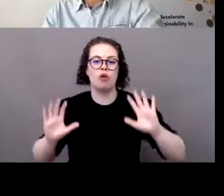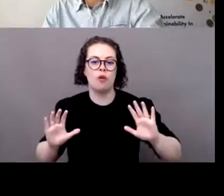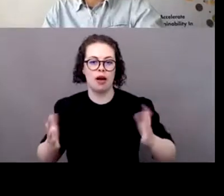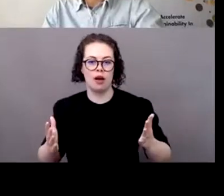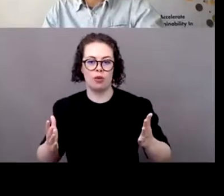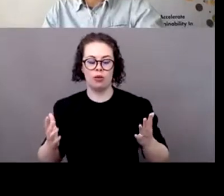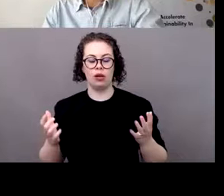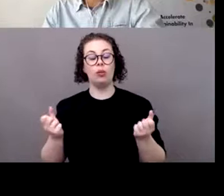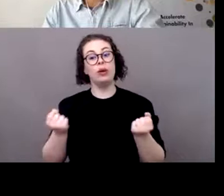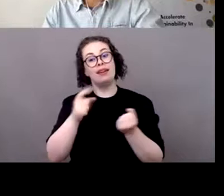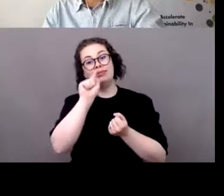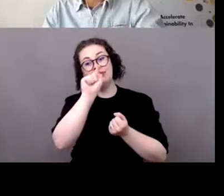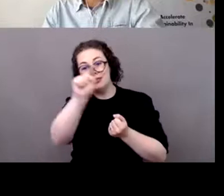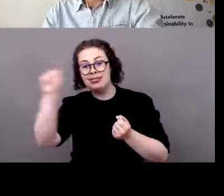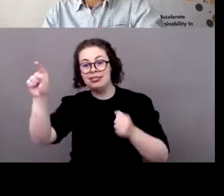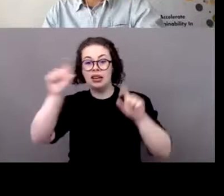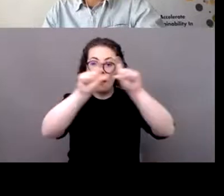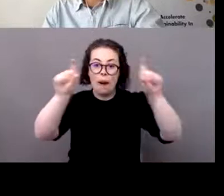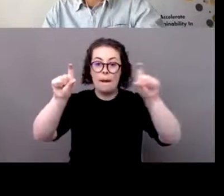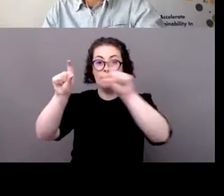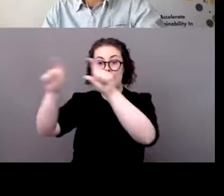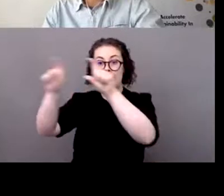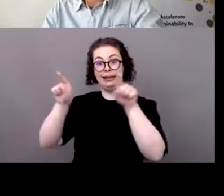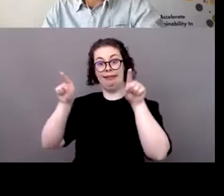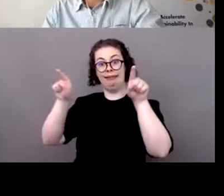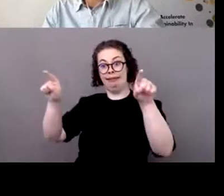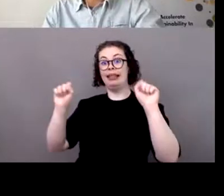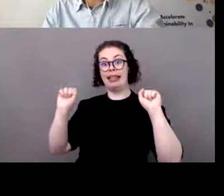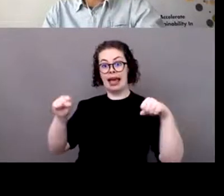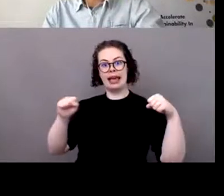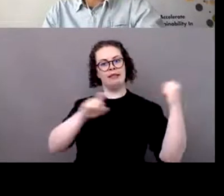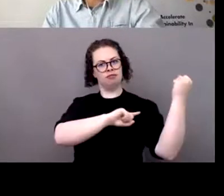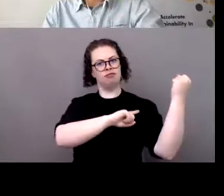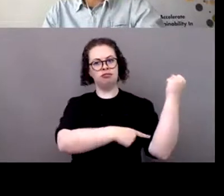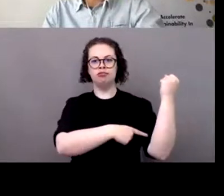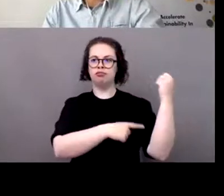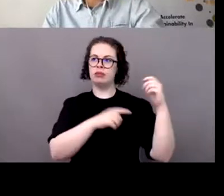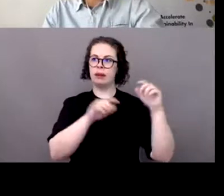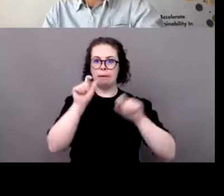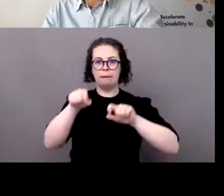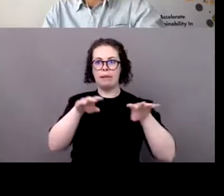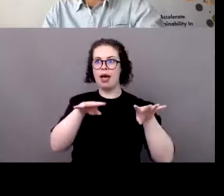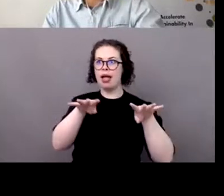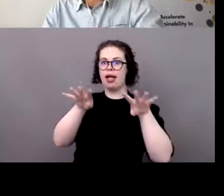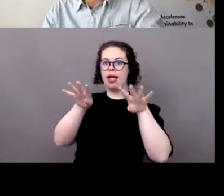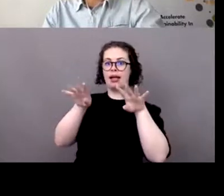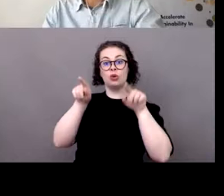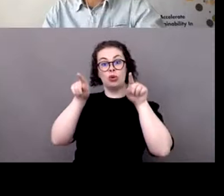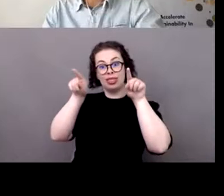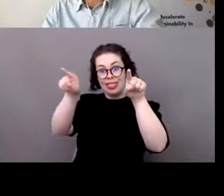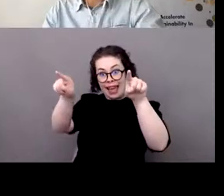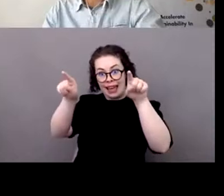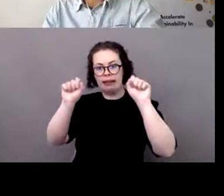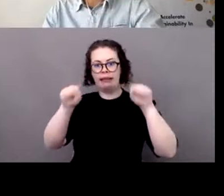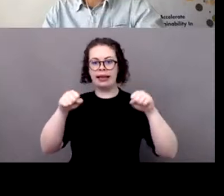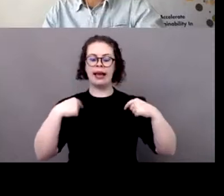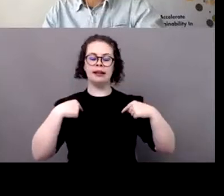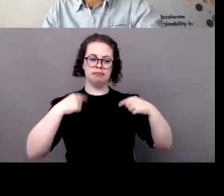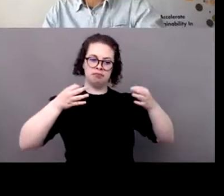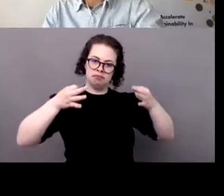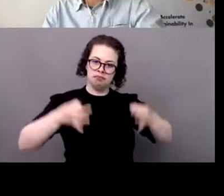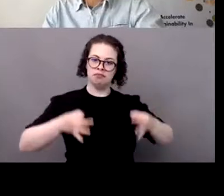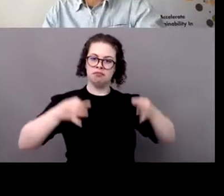control. They have influence over their energy usage, how employees and sometimes